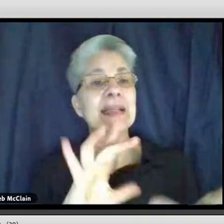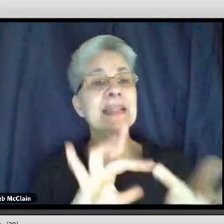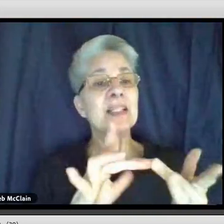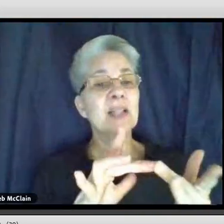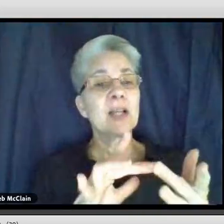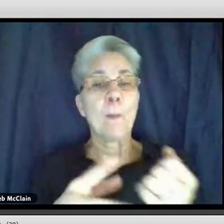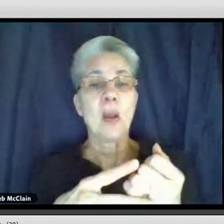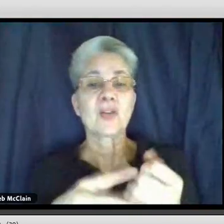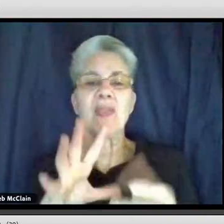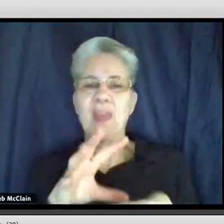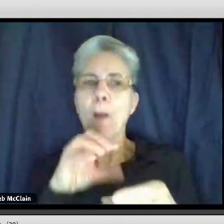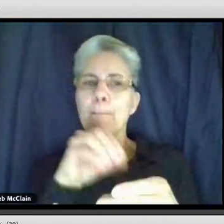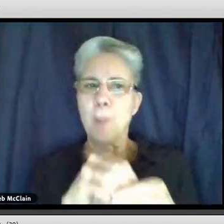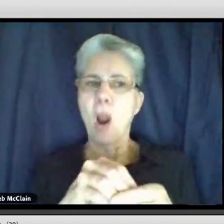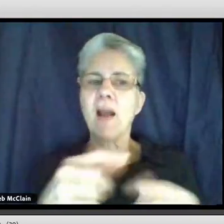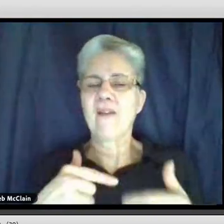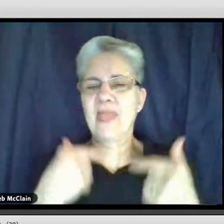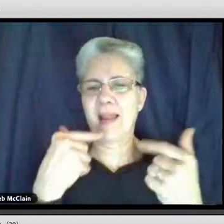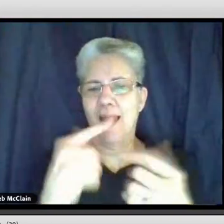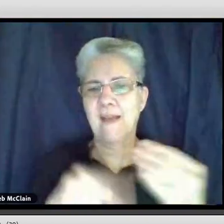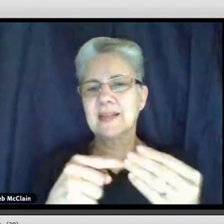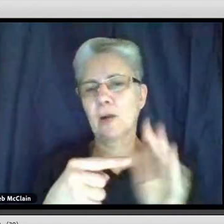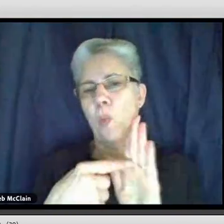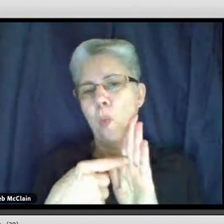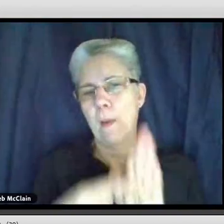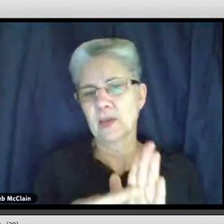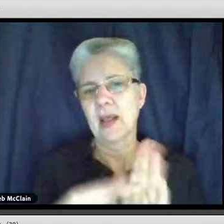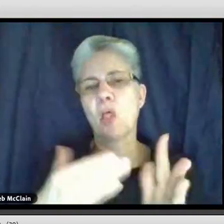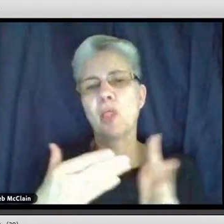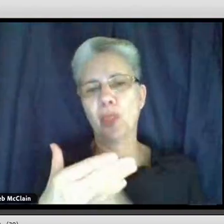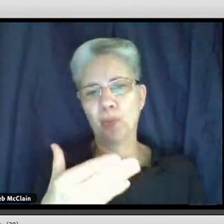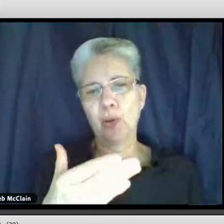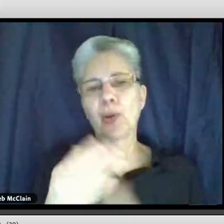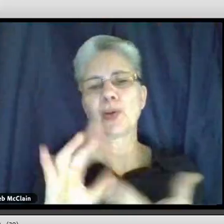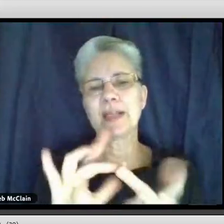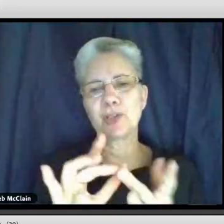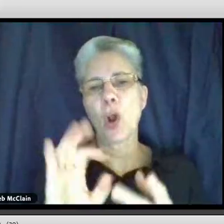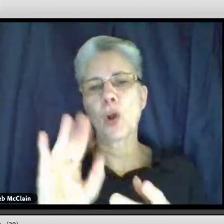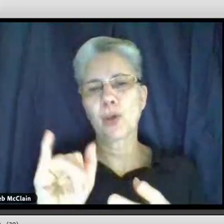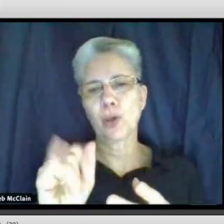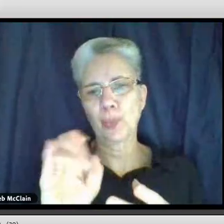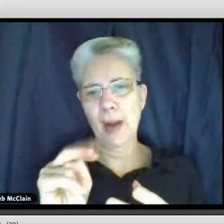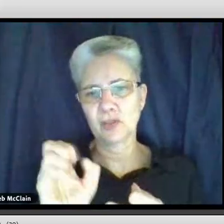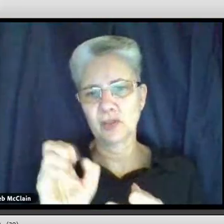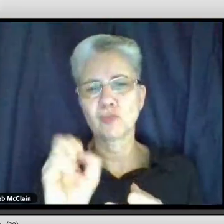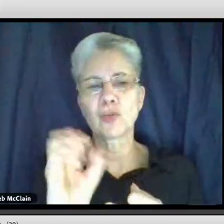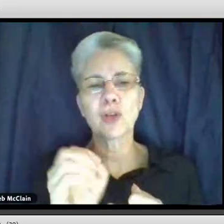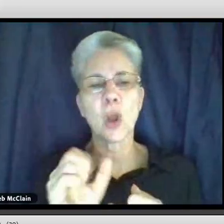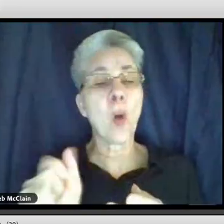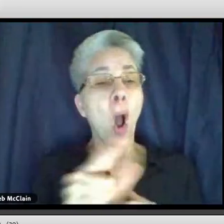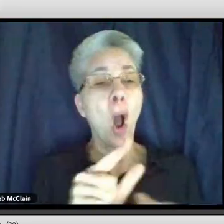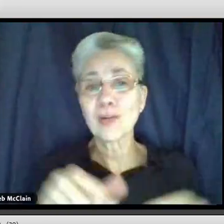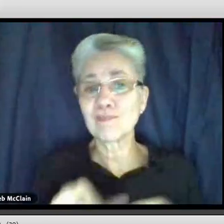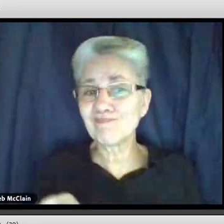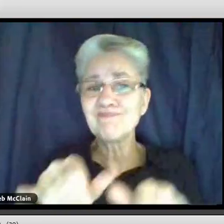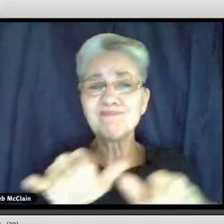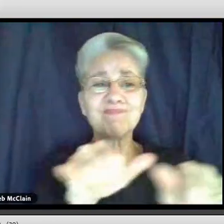are part of the digital life cycle that is represented through digital curation. So we're all